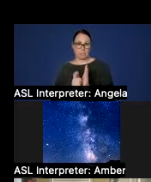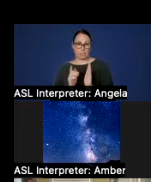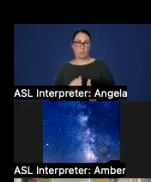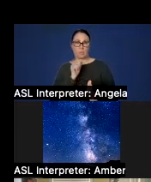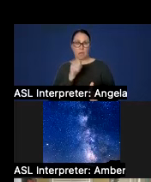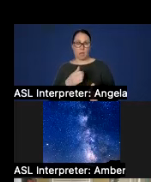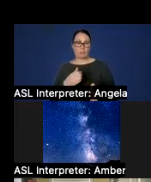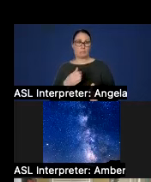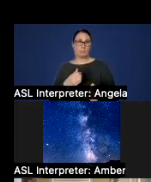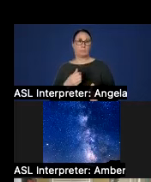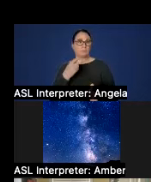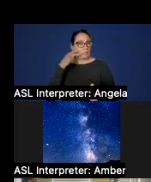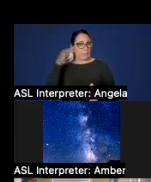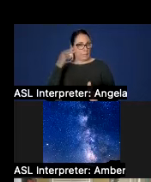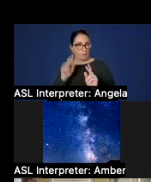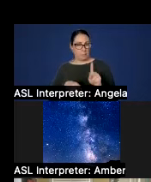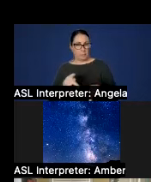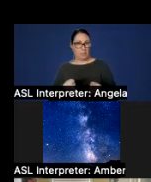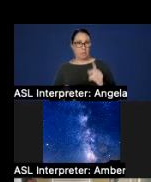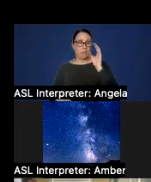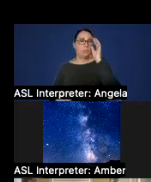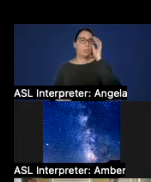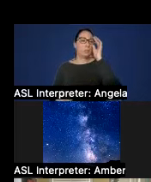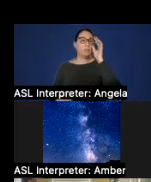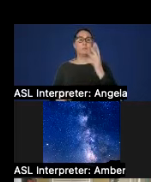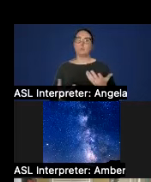stringent requirements that have to be met. The prosecutors,